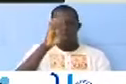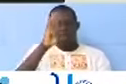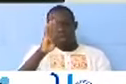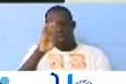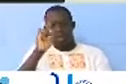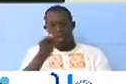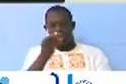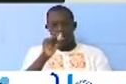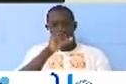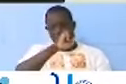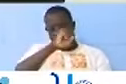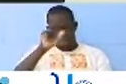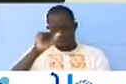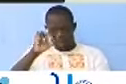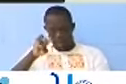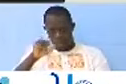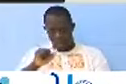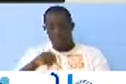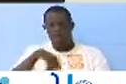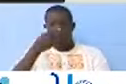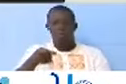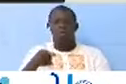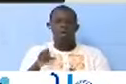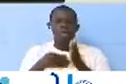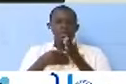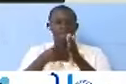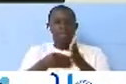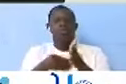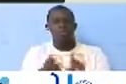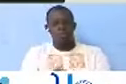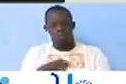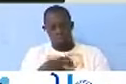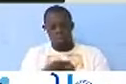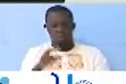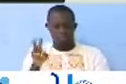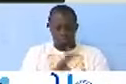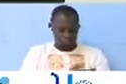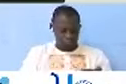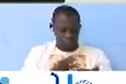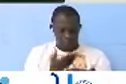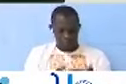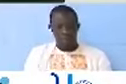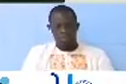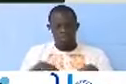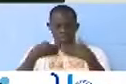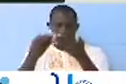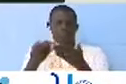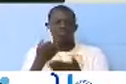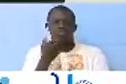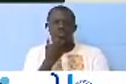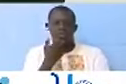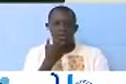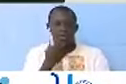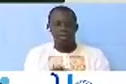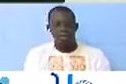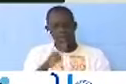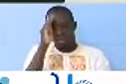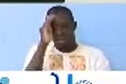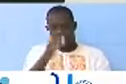like to tender it as part of the record. I will give you an exhibit number in due course. Thank